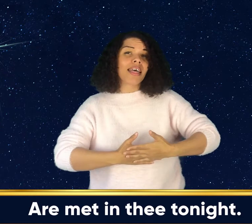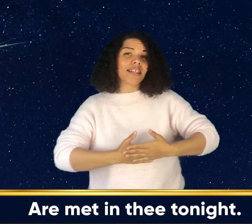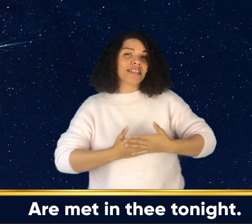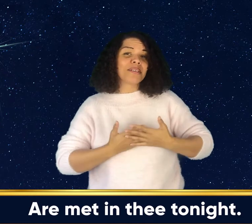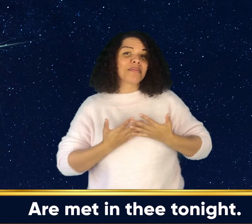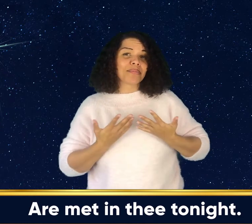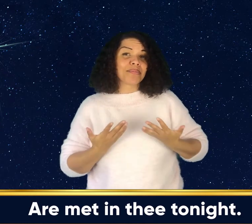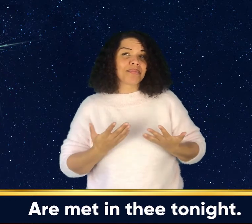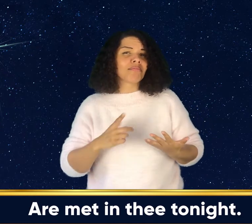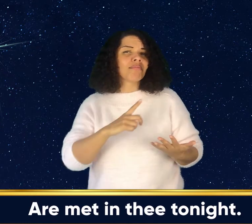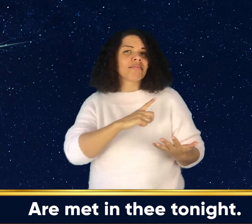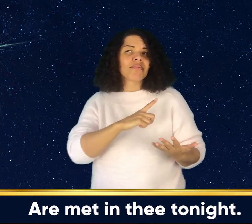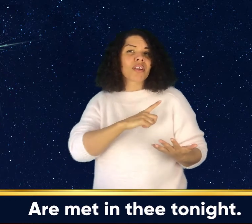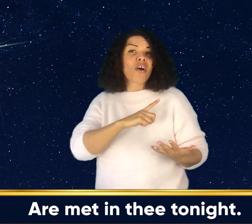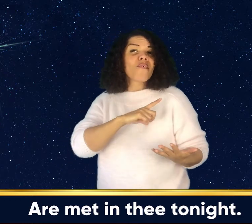in